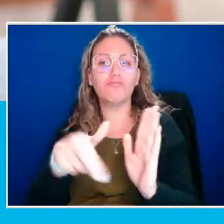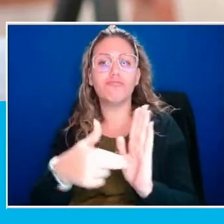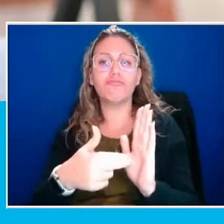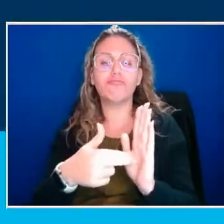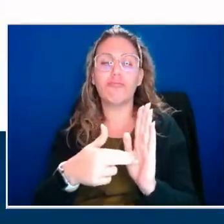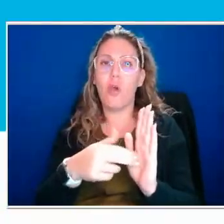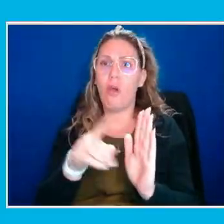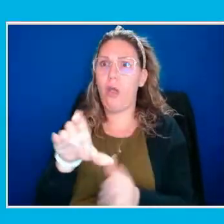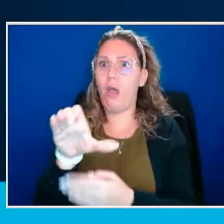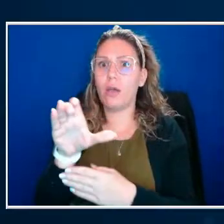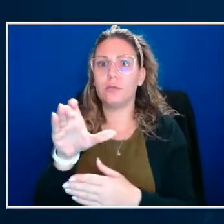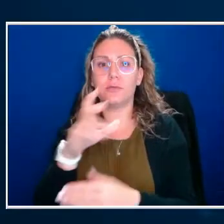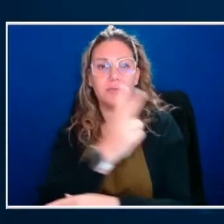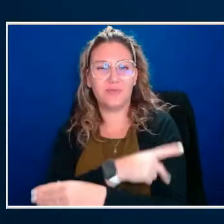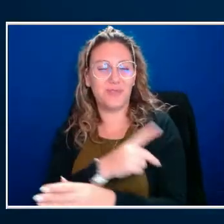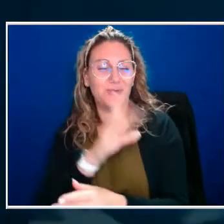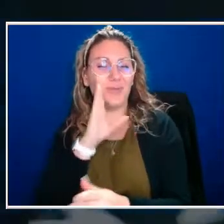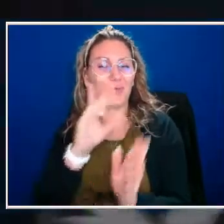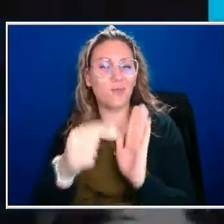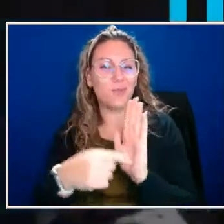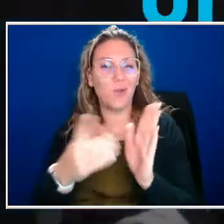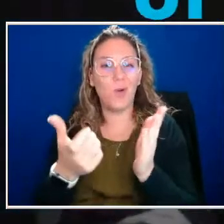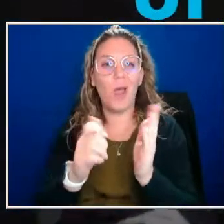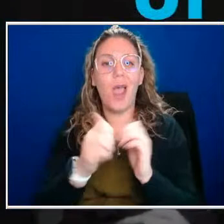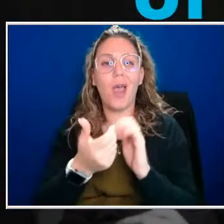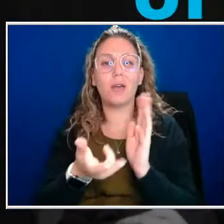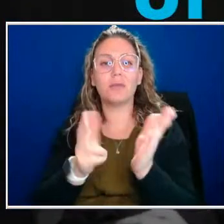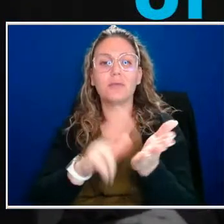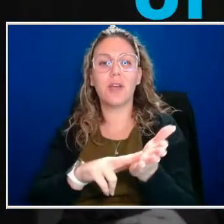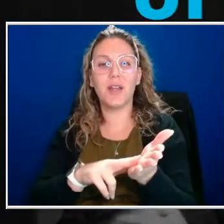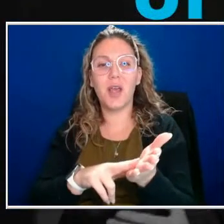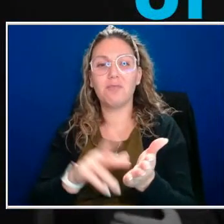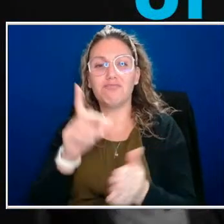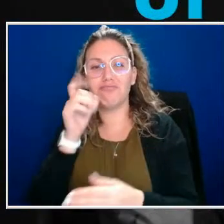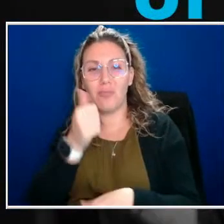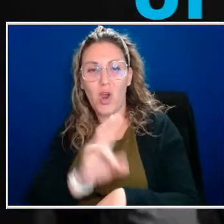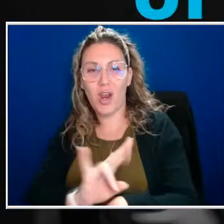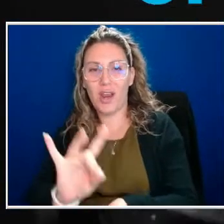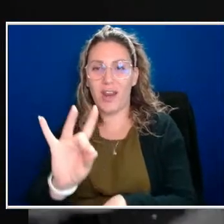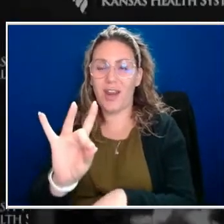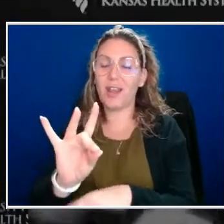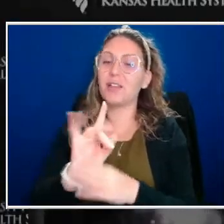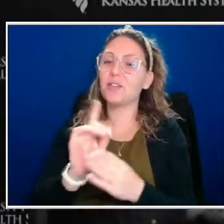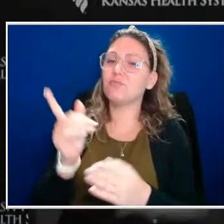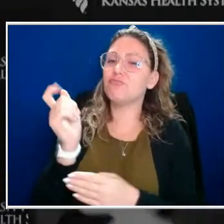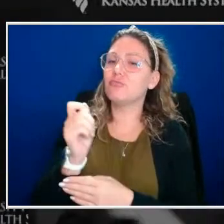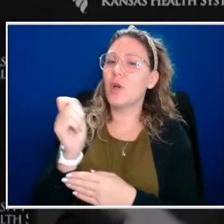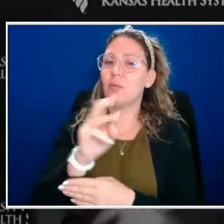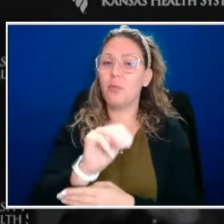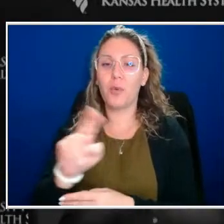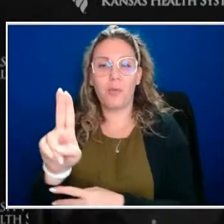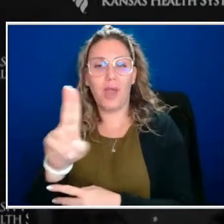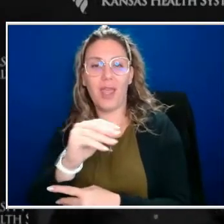how to sign up on Wednesday at 8. Subscribe to our Morning Medical Update and Open